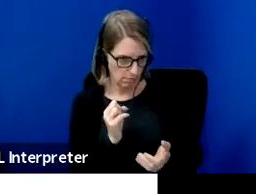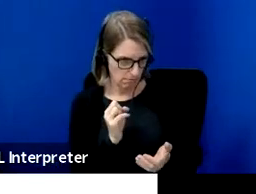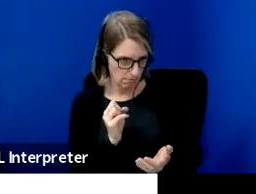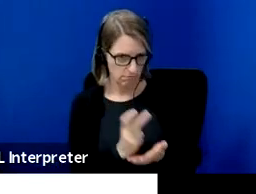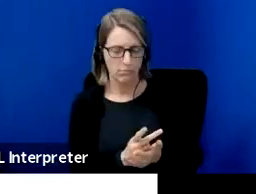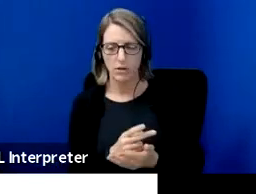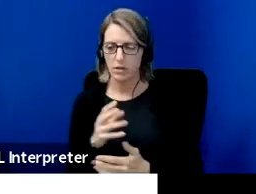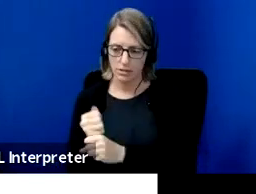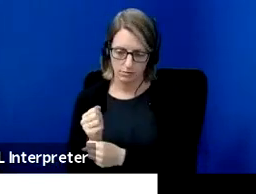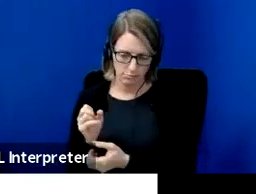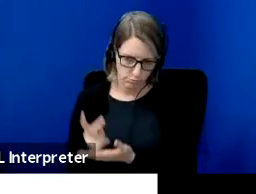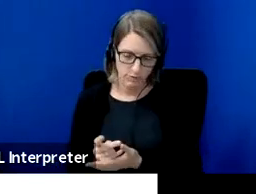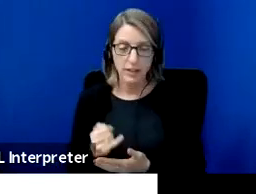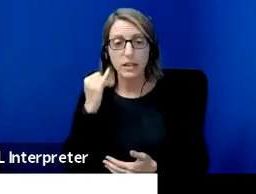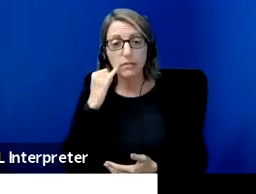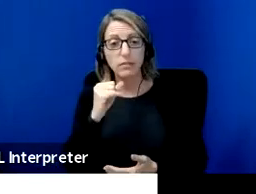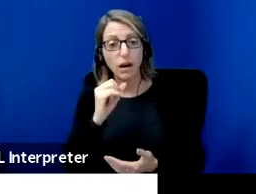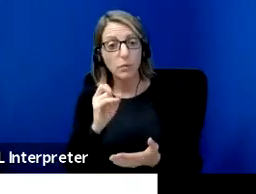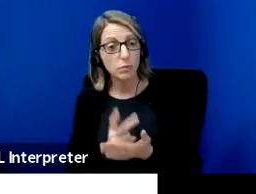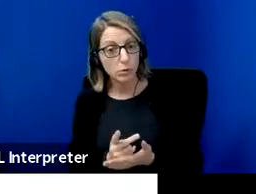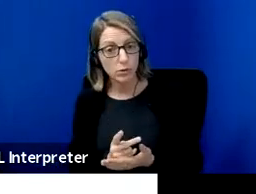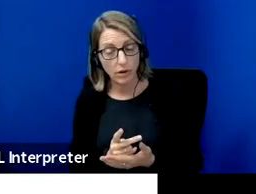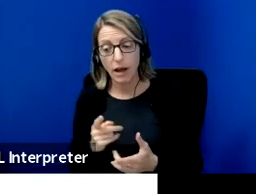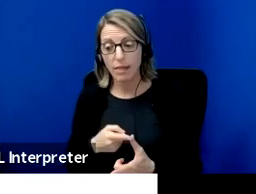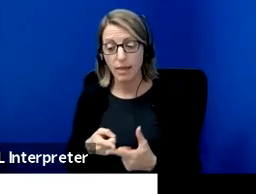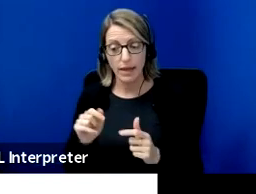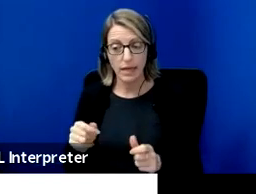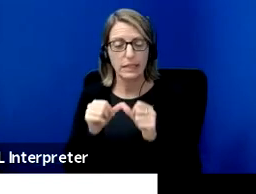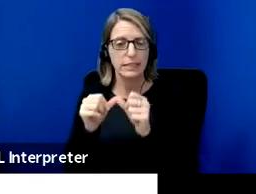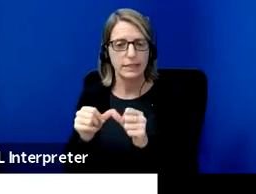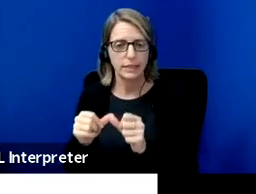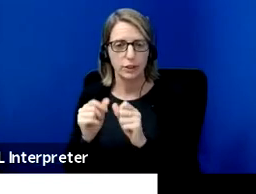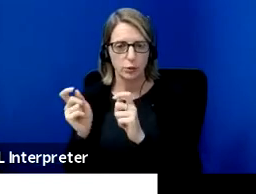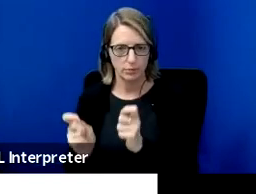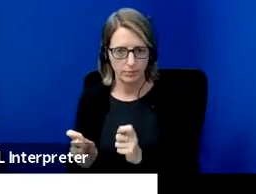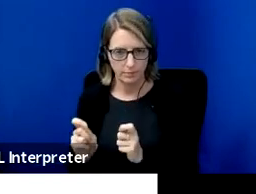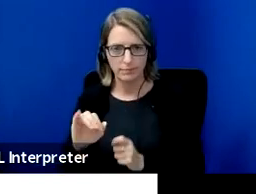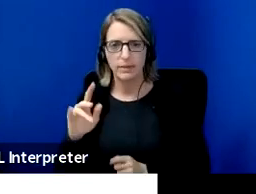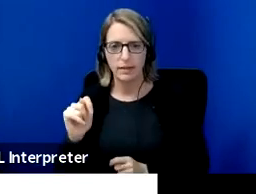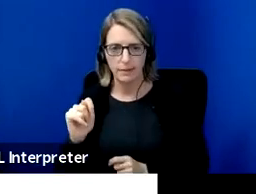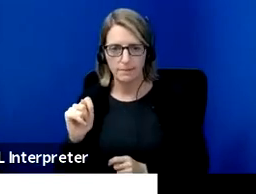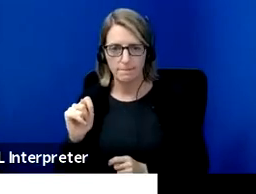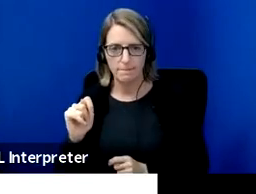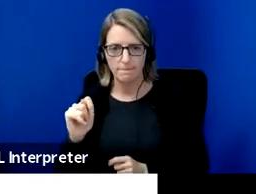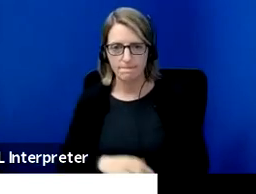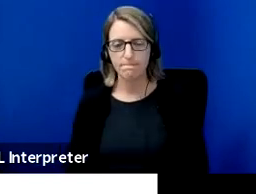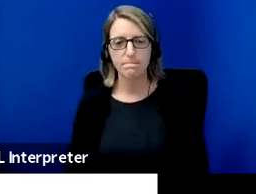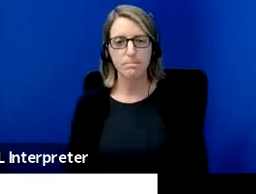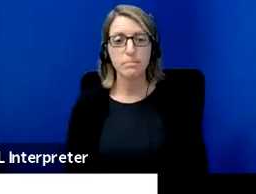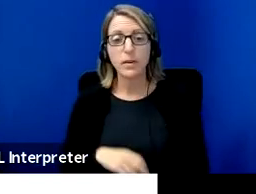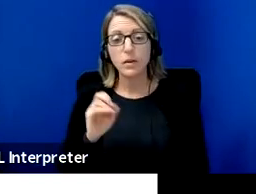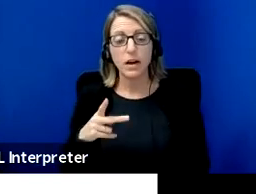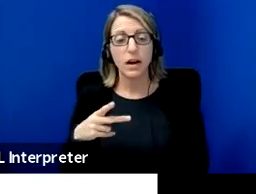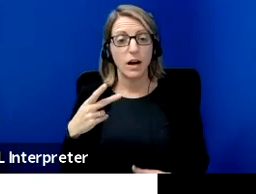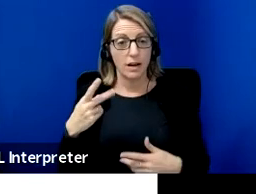If it's not approved, it gives them an additional opportunity to continue editing. Okay, I'm going to pause